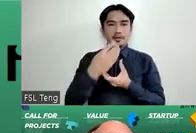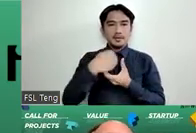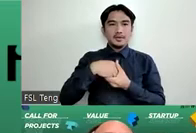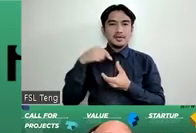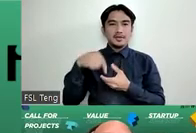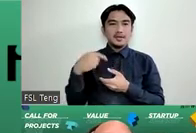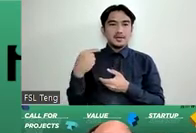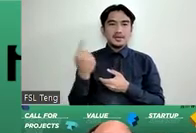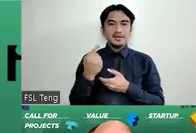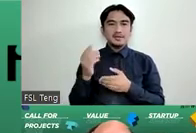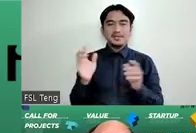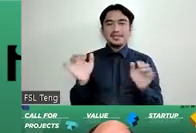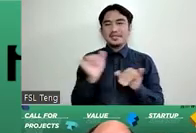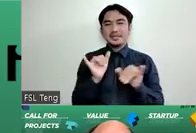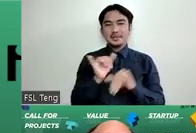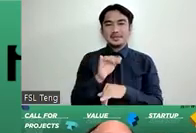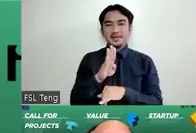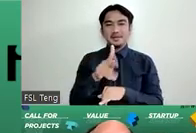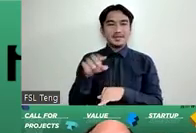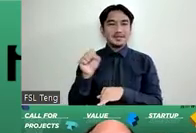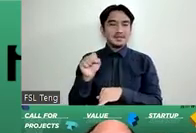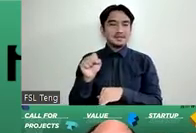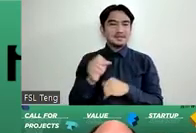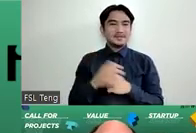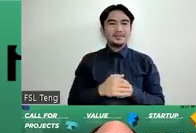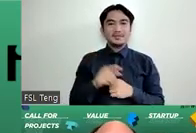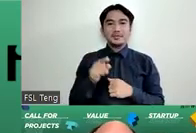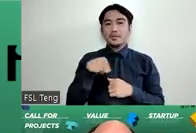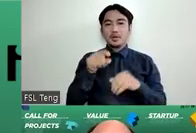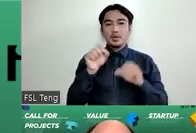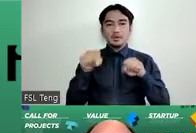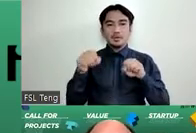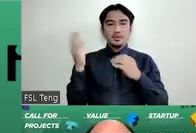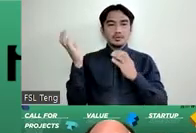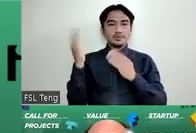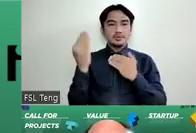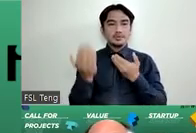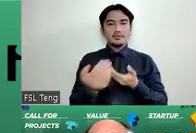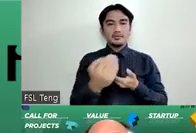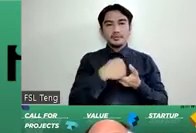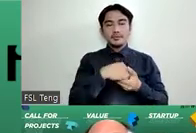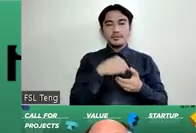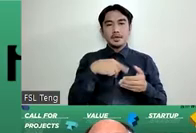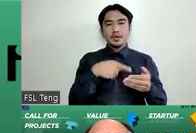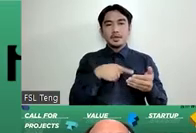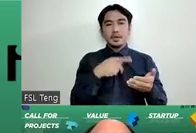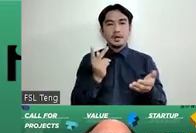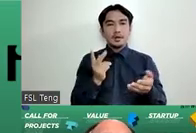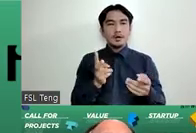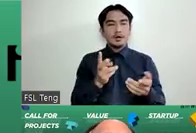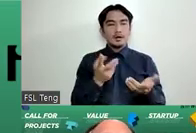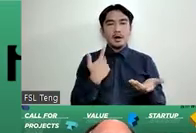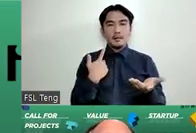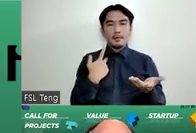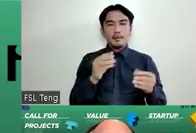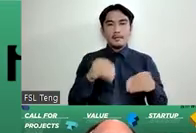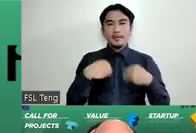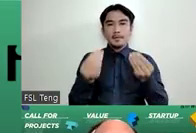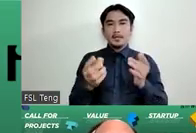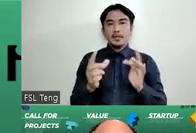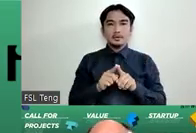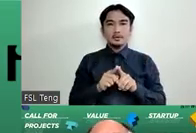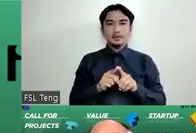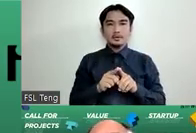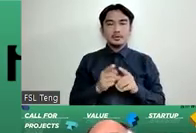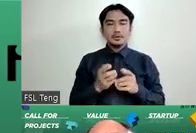that. So we hope that you can apply given the links that will be provided to you. It's